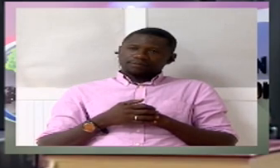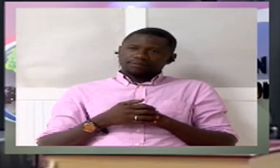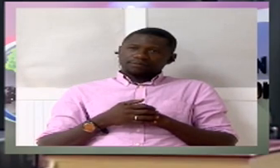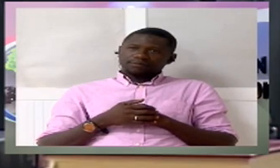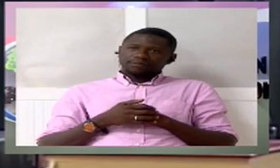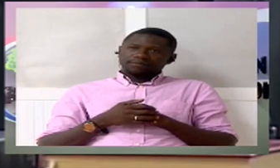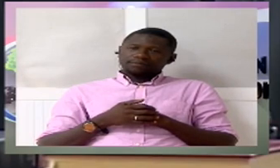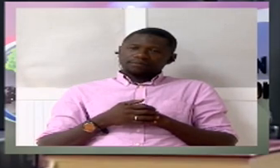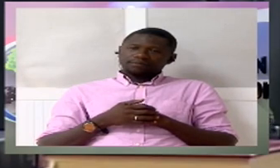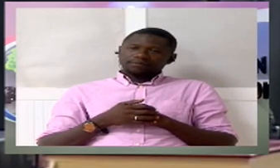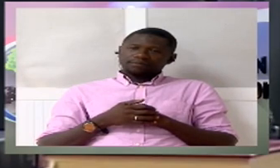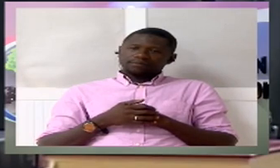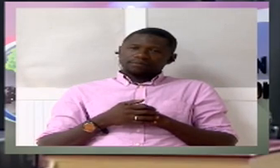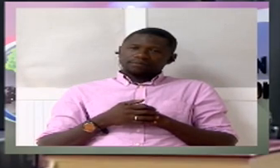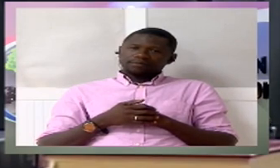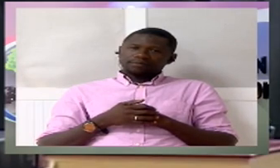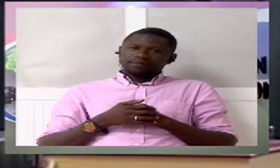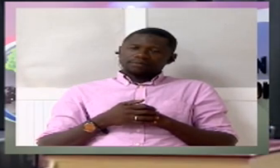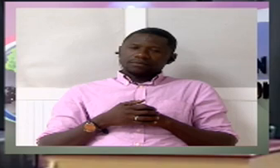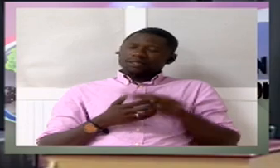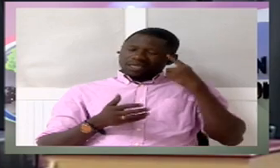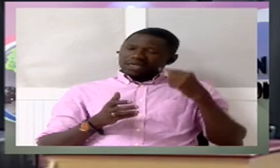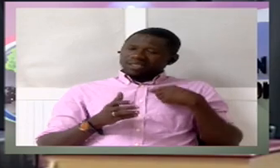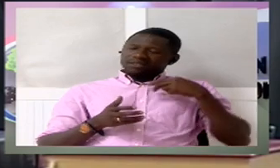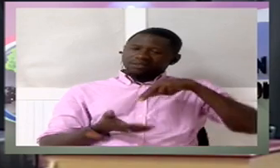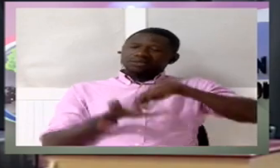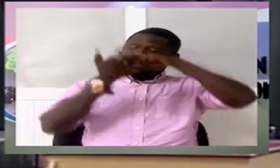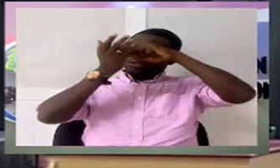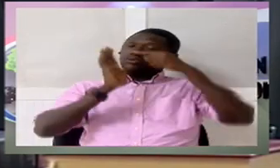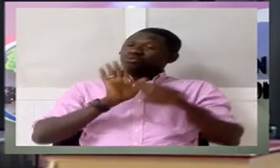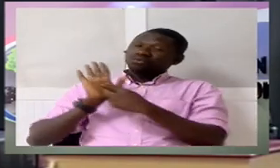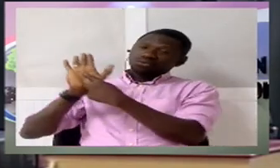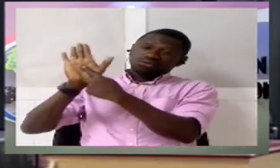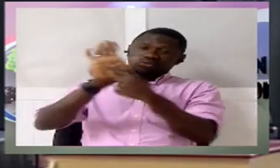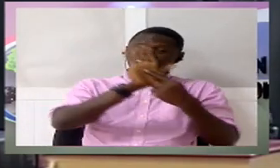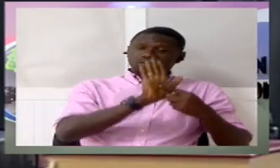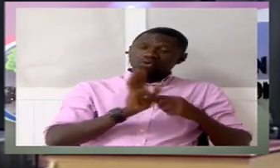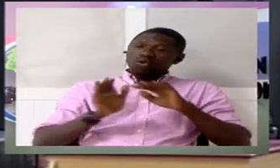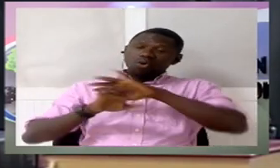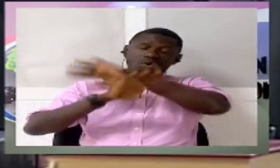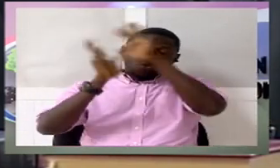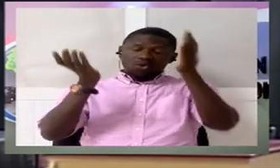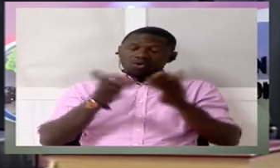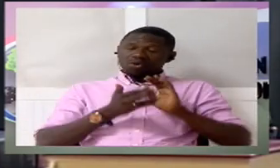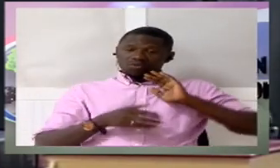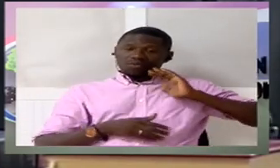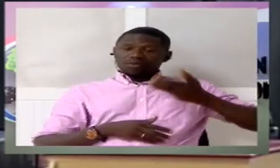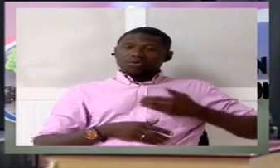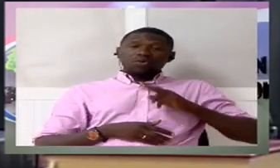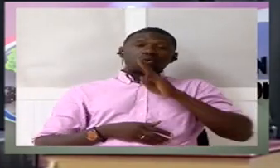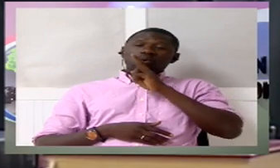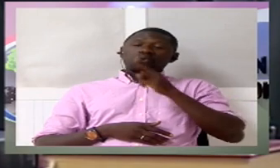I represent or I symbolize. Ngai tandiro ege. All women. Msolbe.